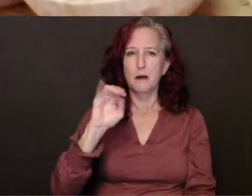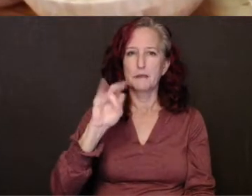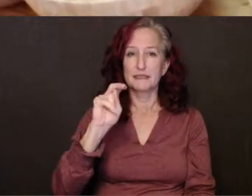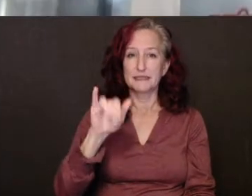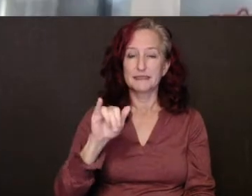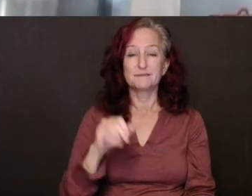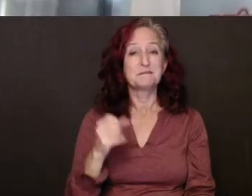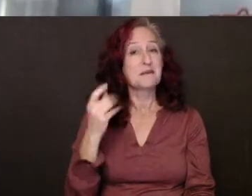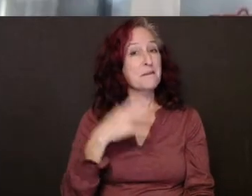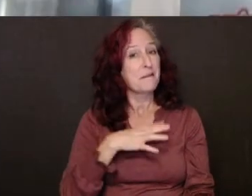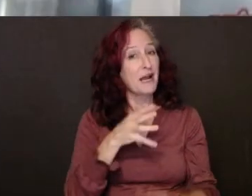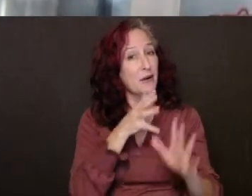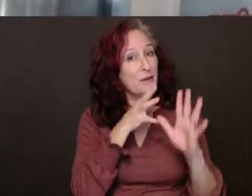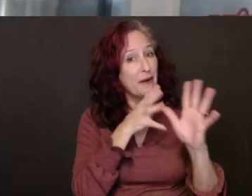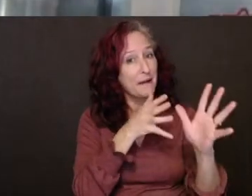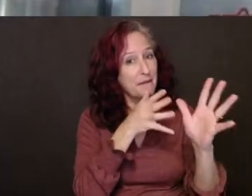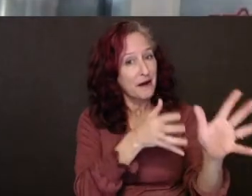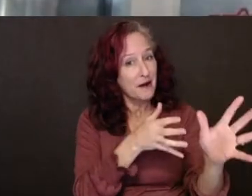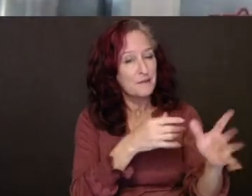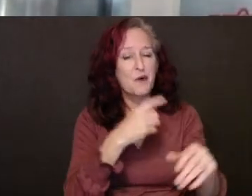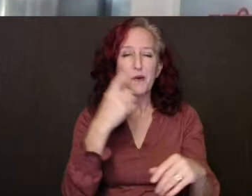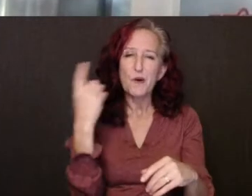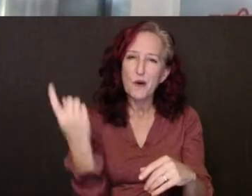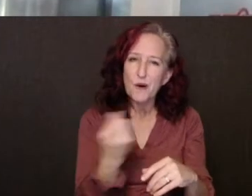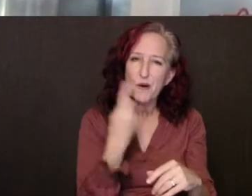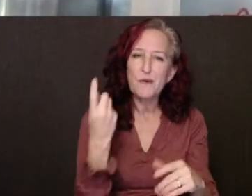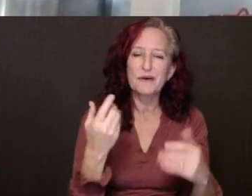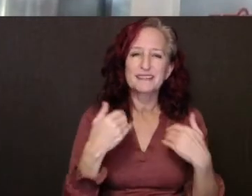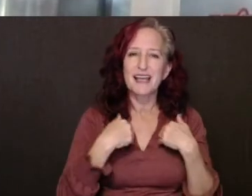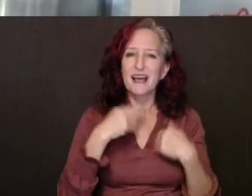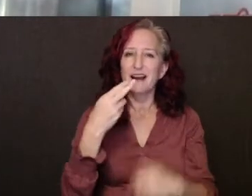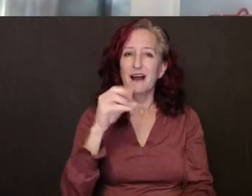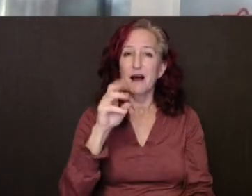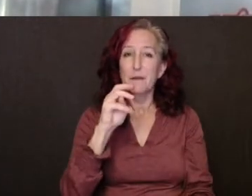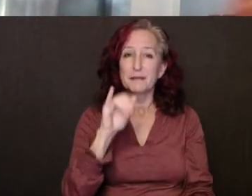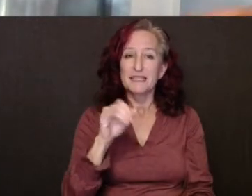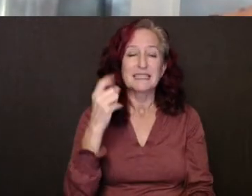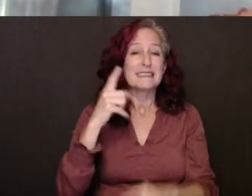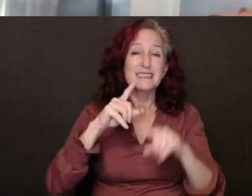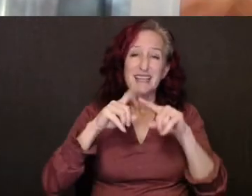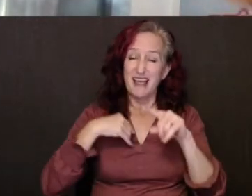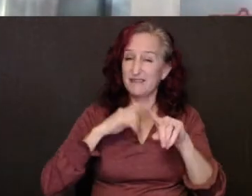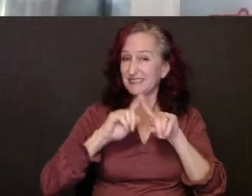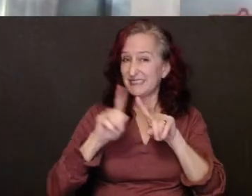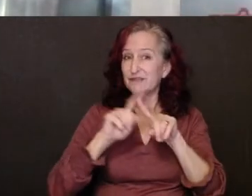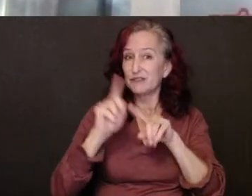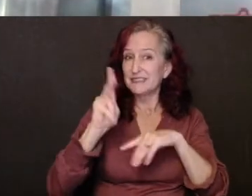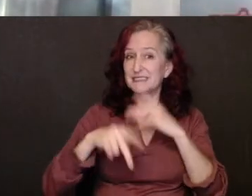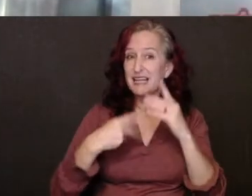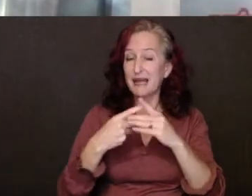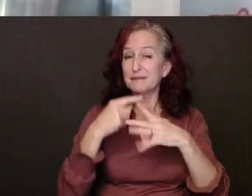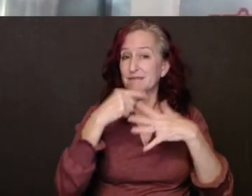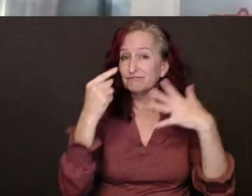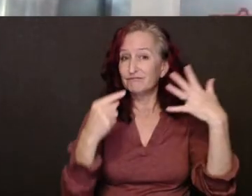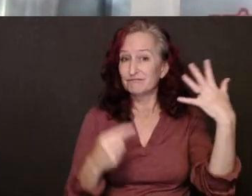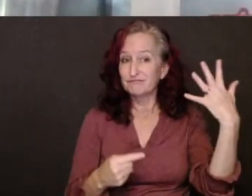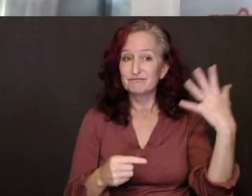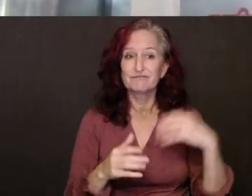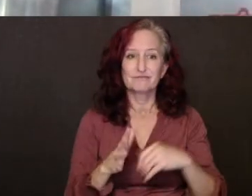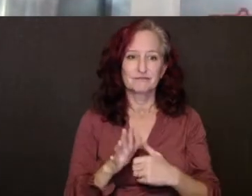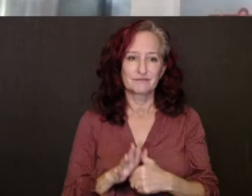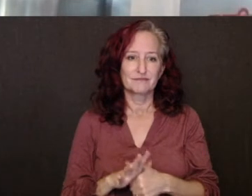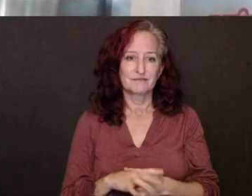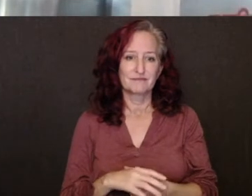celery. And as this is coming together and browning, I'm going to talk a little bit more about the hominy. So